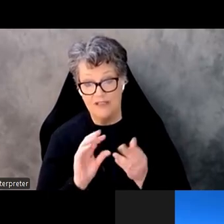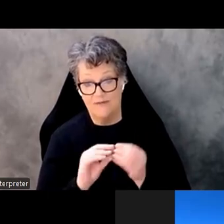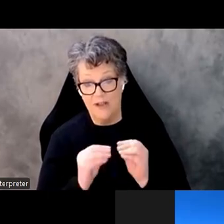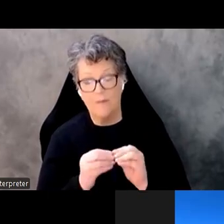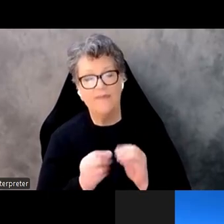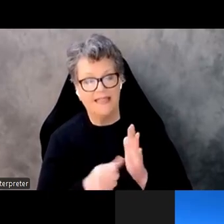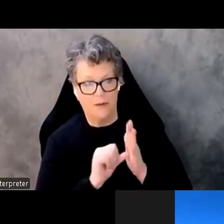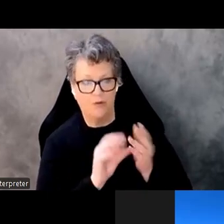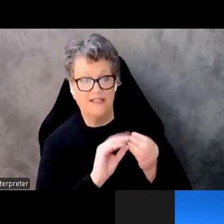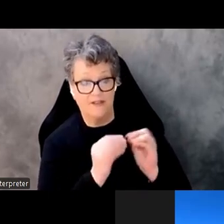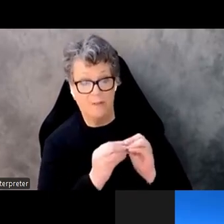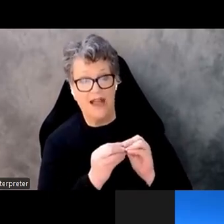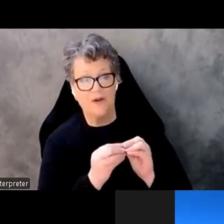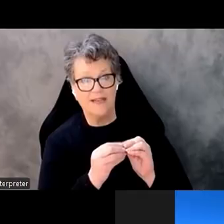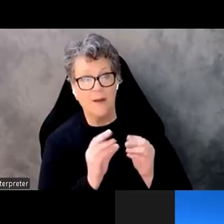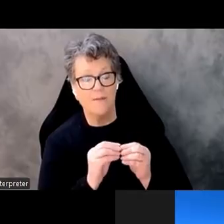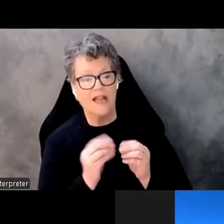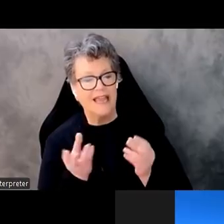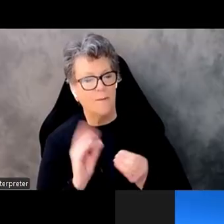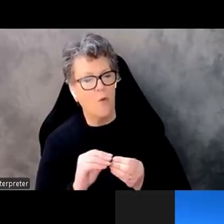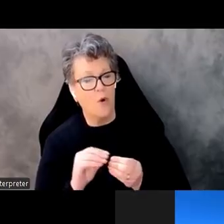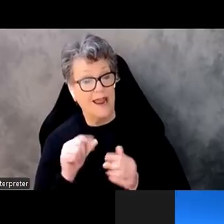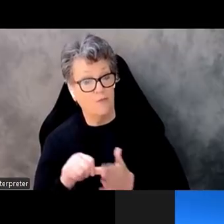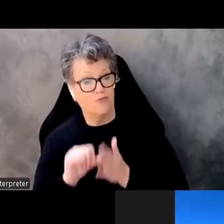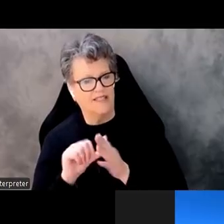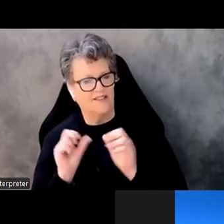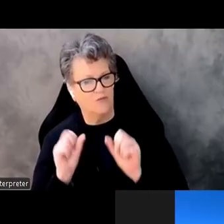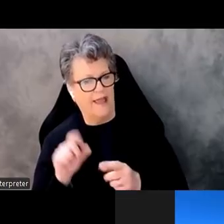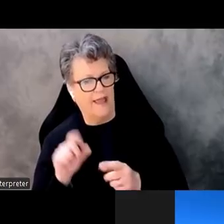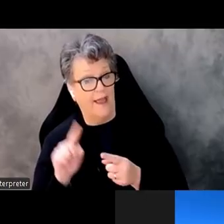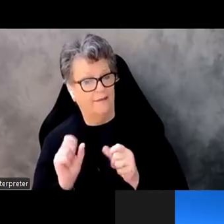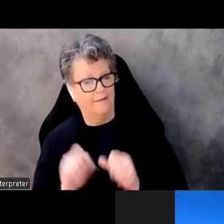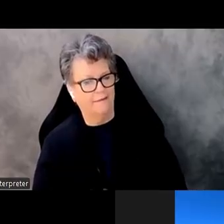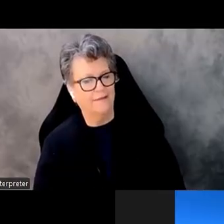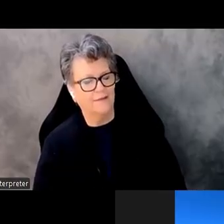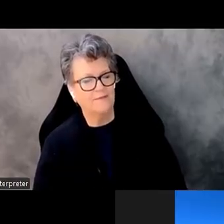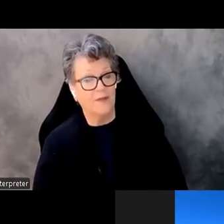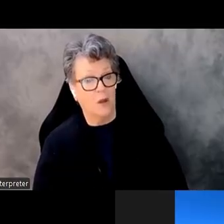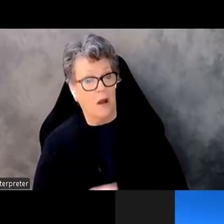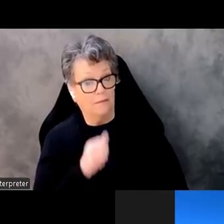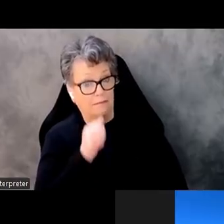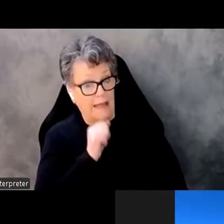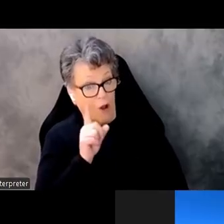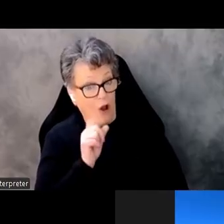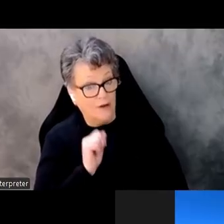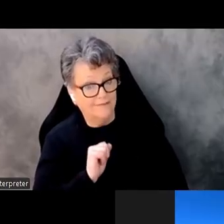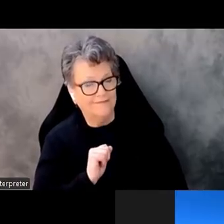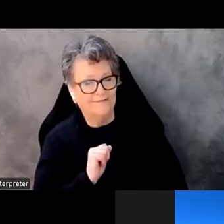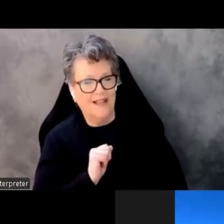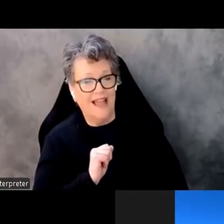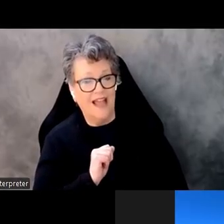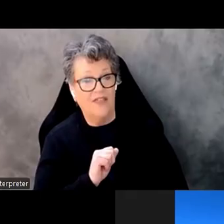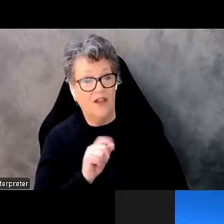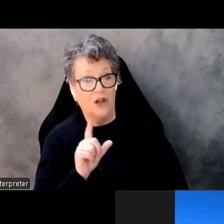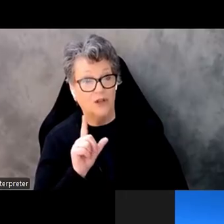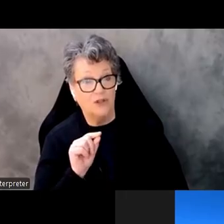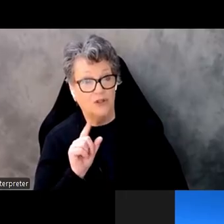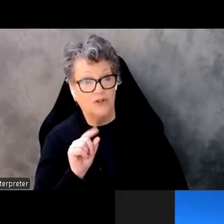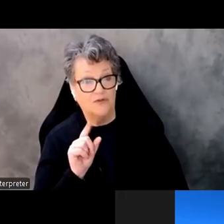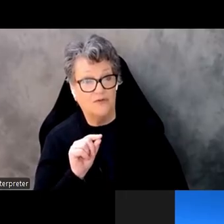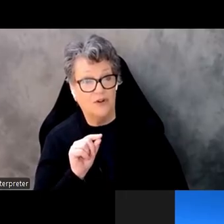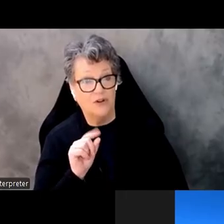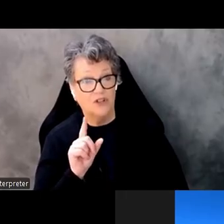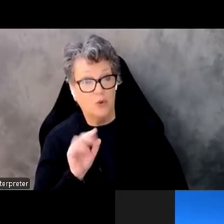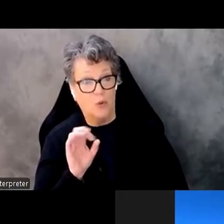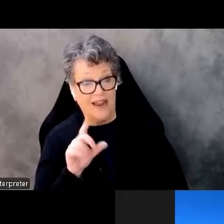impressive number, but I think we can get to a more impressive one at some point. Here, well, so. hang on. Okay. They're 20 feet long. Do you have any idea what